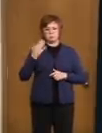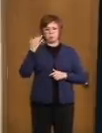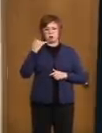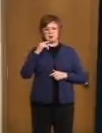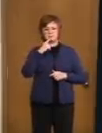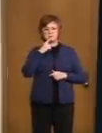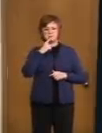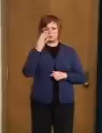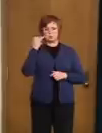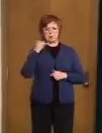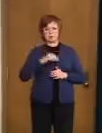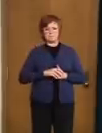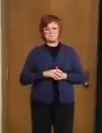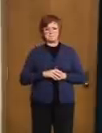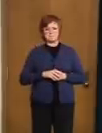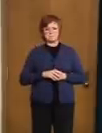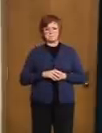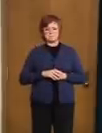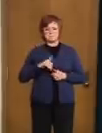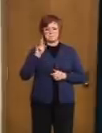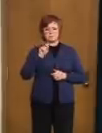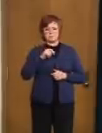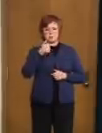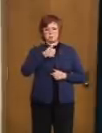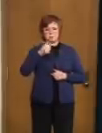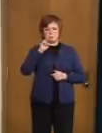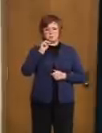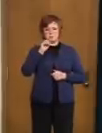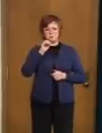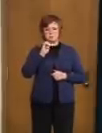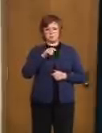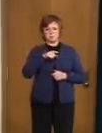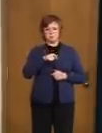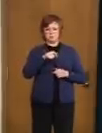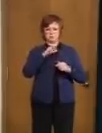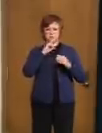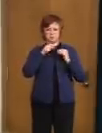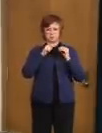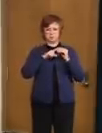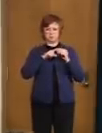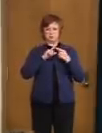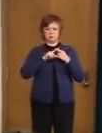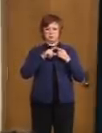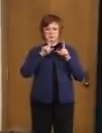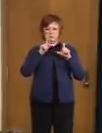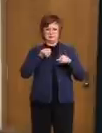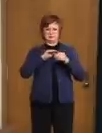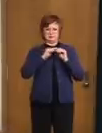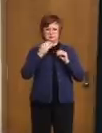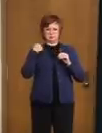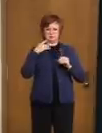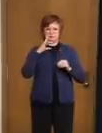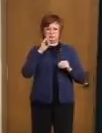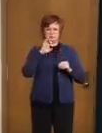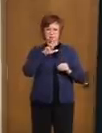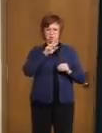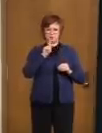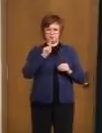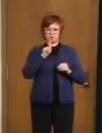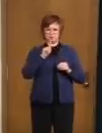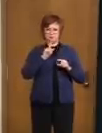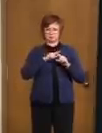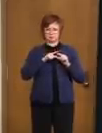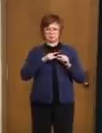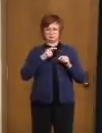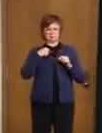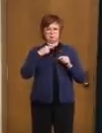come you're citing testing numbers from December 31st when your Chief Medical Health Officer admits that throughout the holidays the numbers were quite